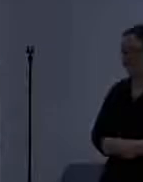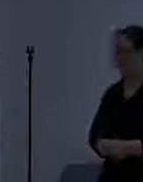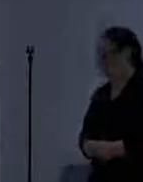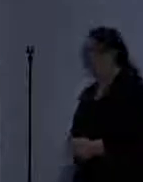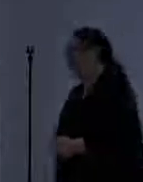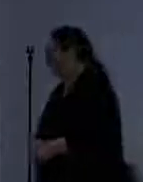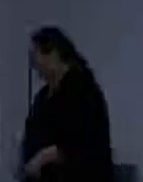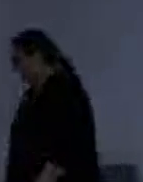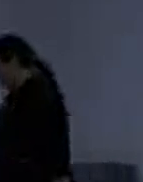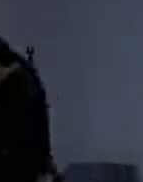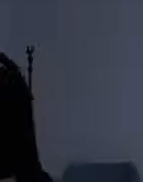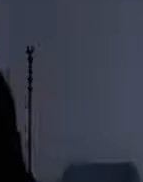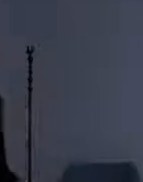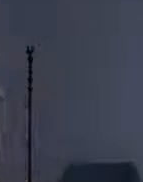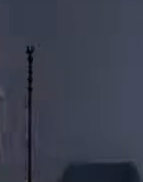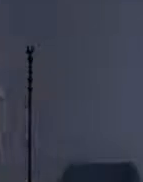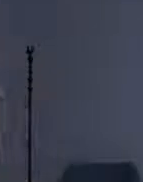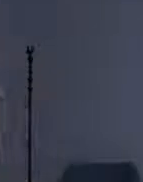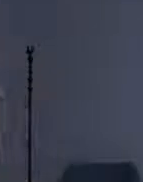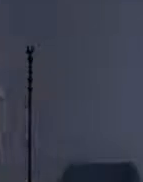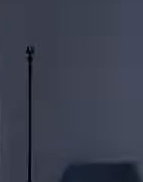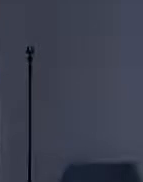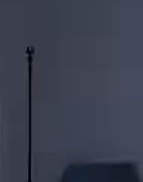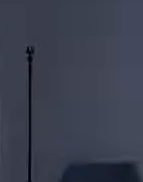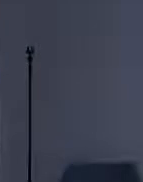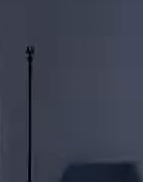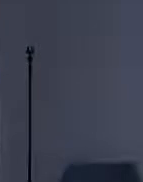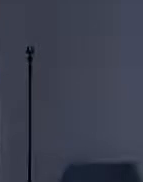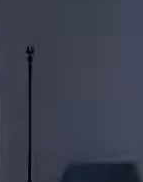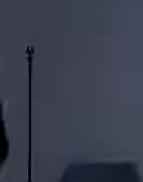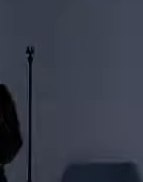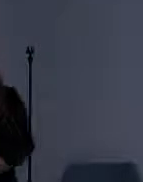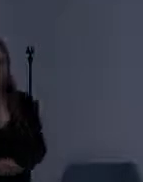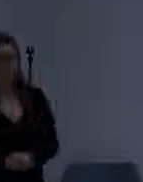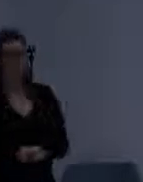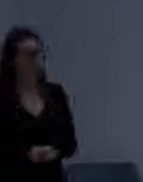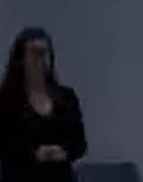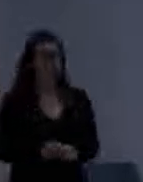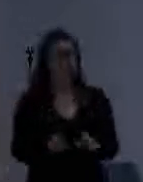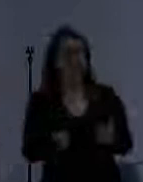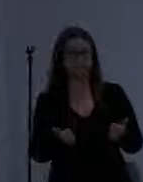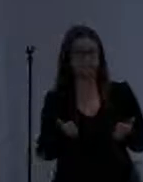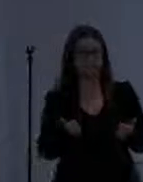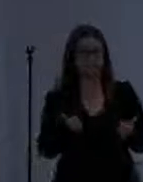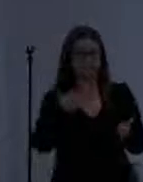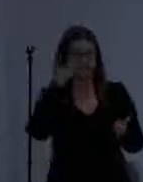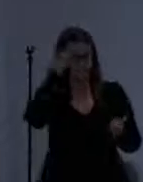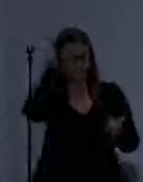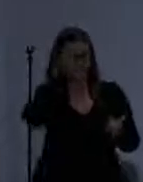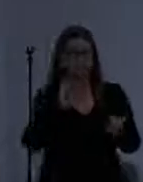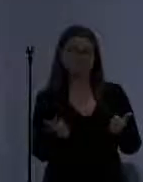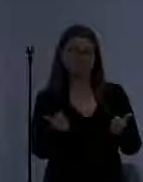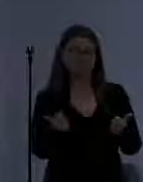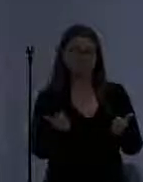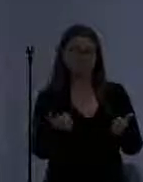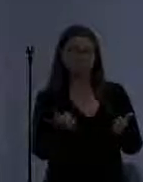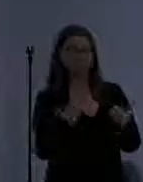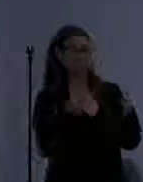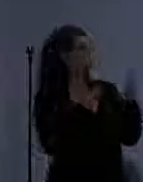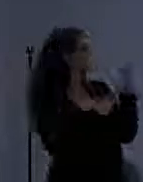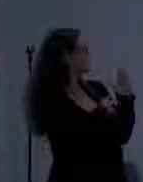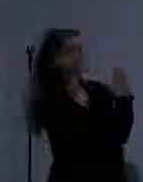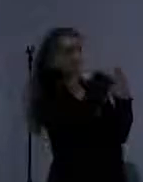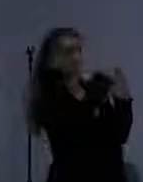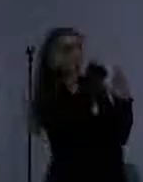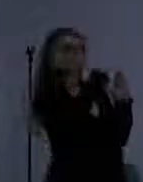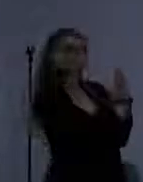So just looking at what's on the slide, we've got that we will take over the registration of providers from the NDIA,